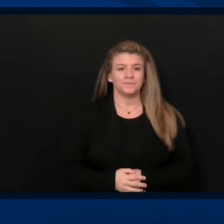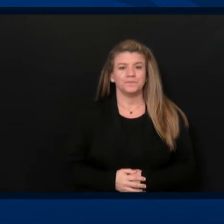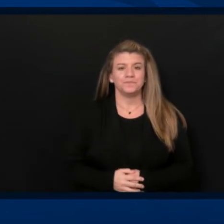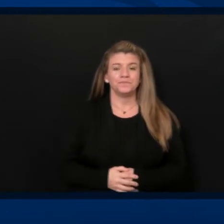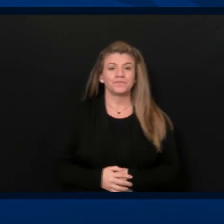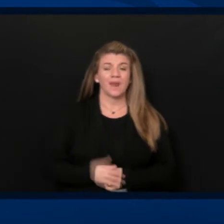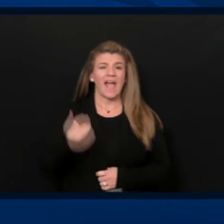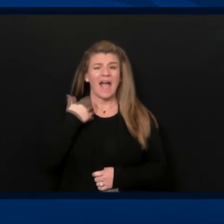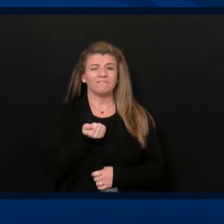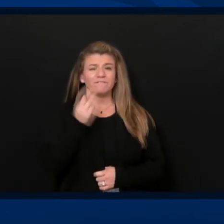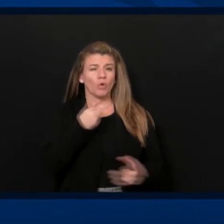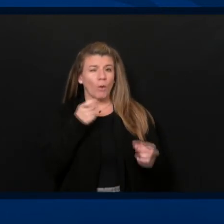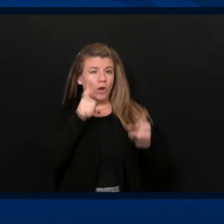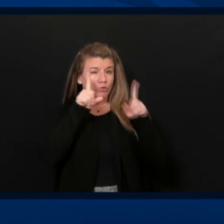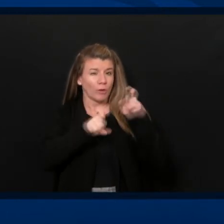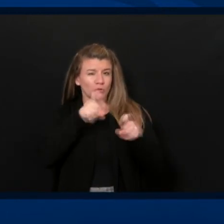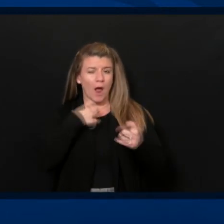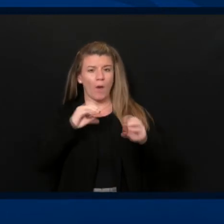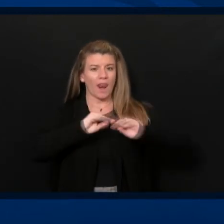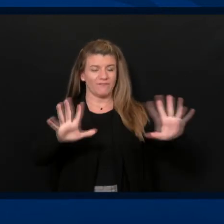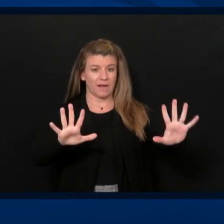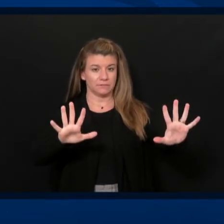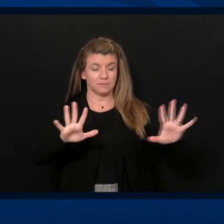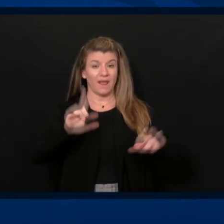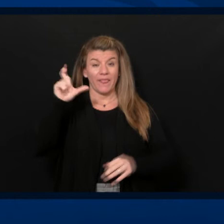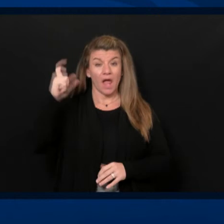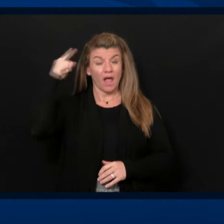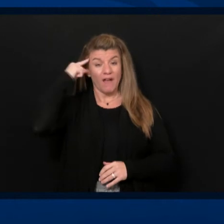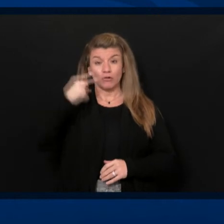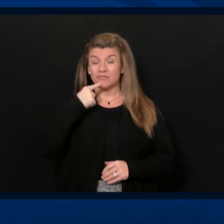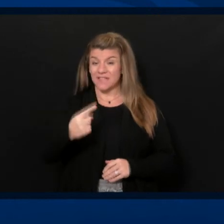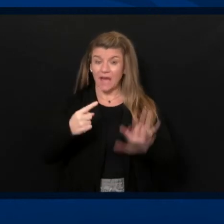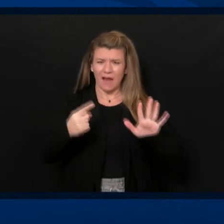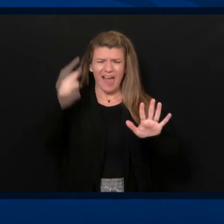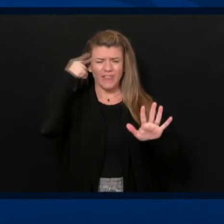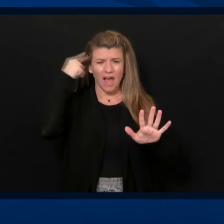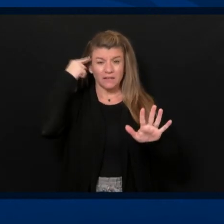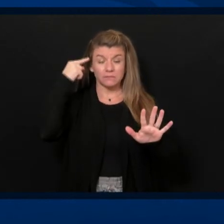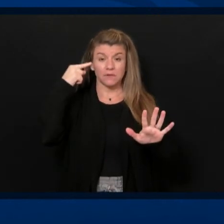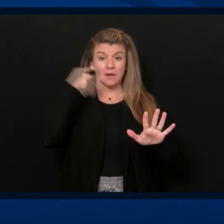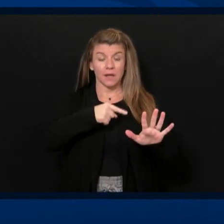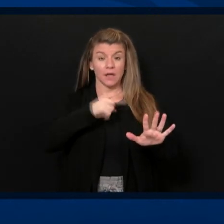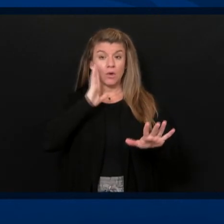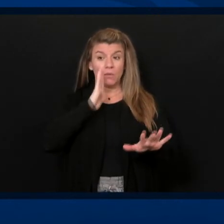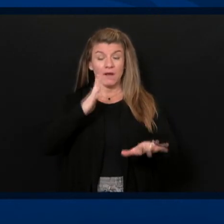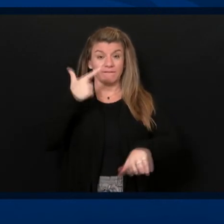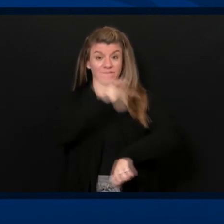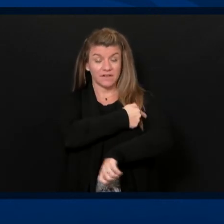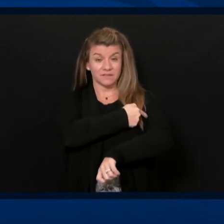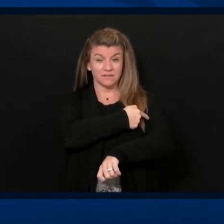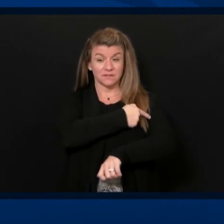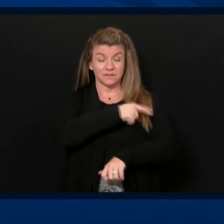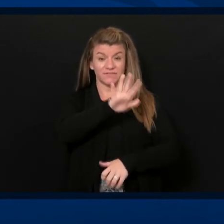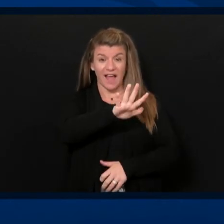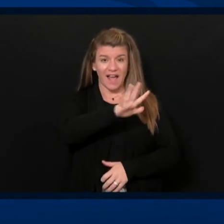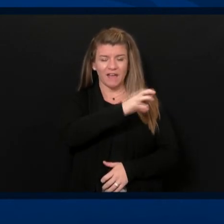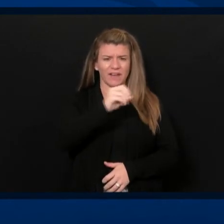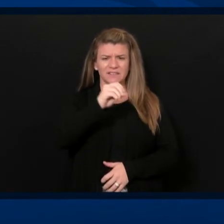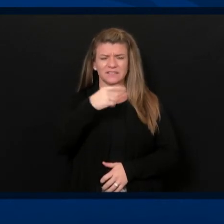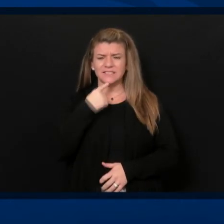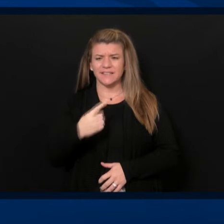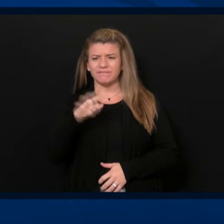I have a couple of quick things I need clarified in the question. The governor said, I thought he was going to get vaccinated at 5, but then he also said